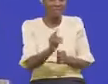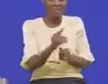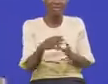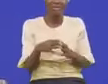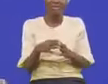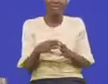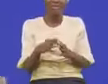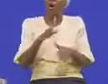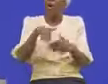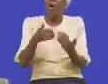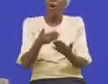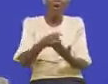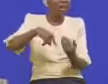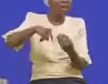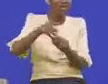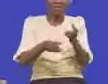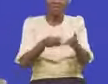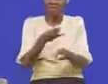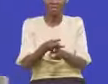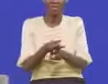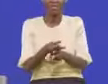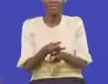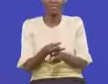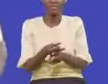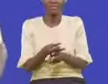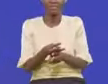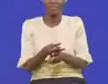mesiame. Le keke akatame.